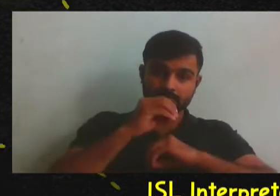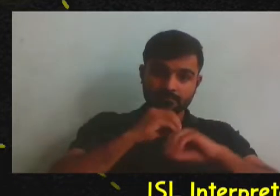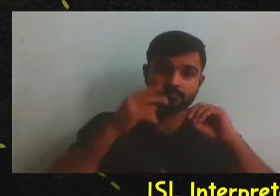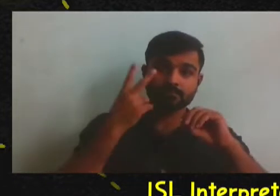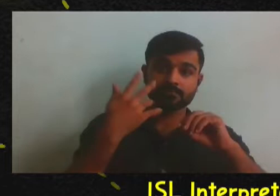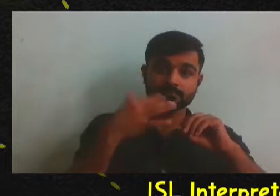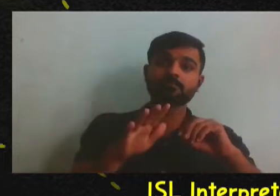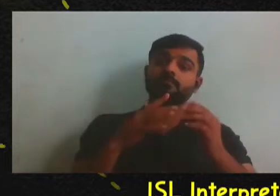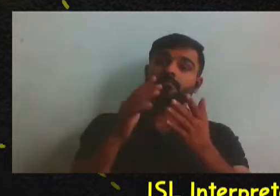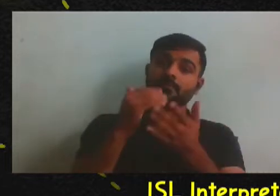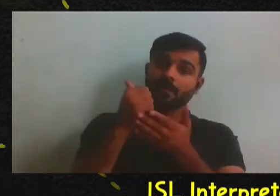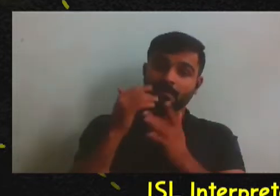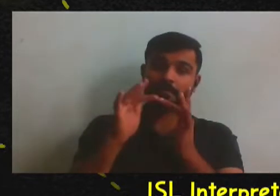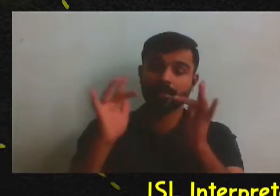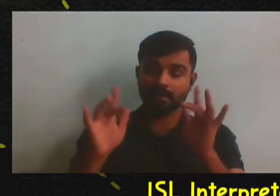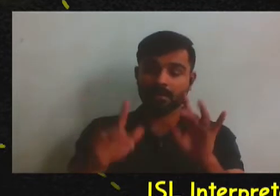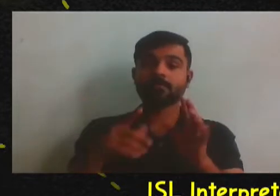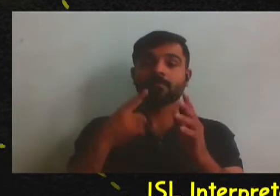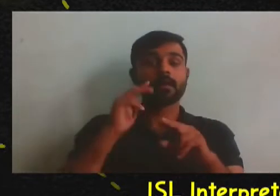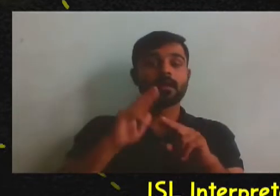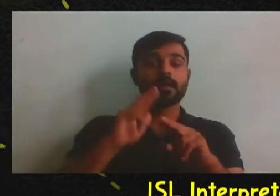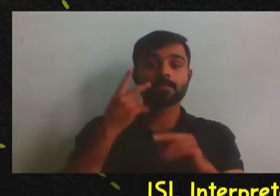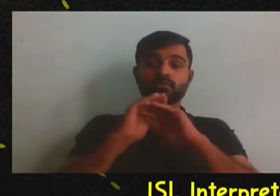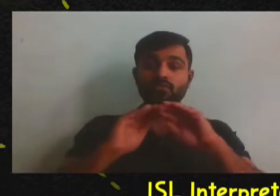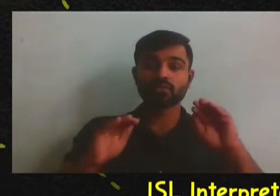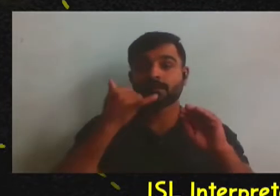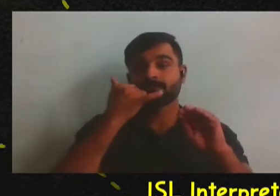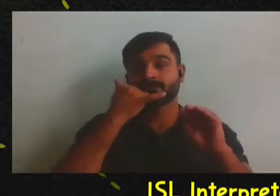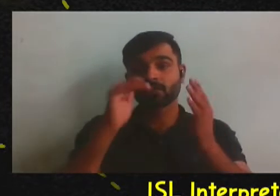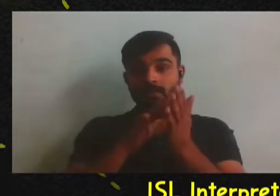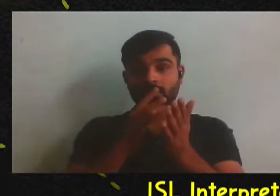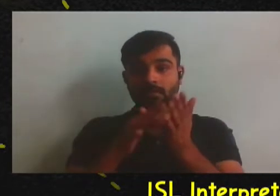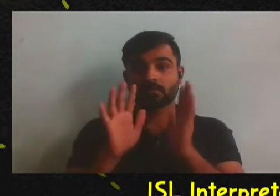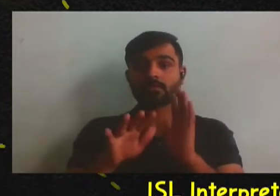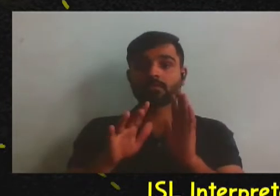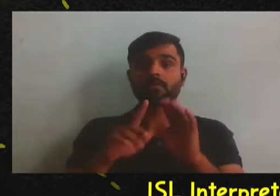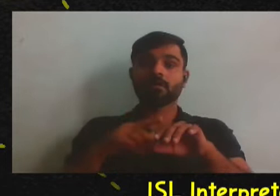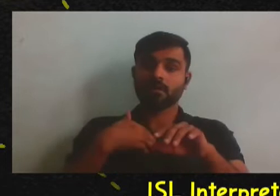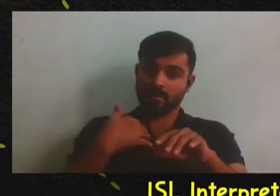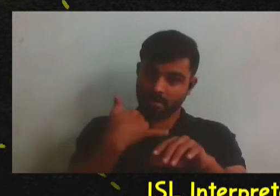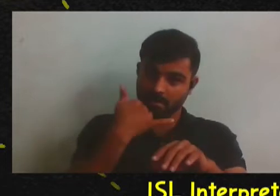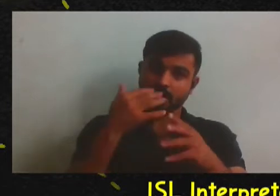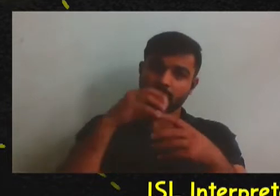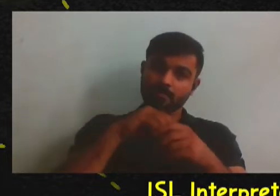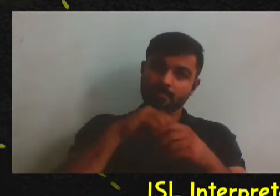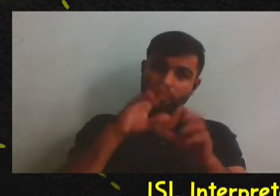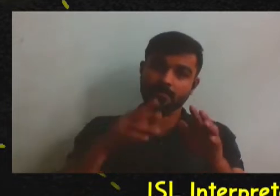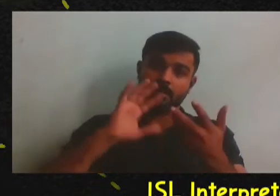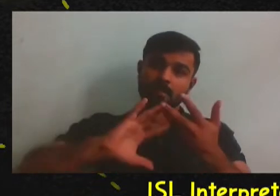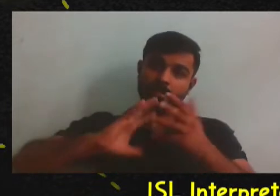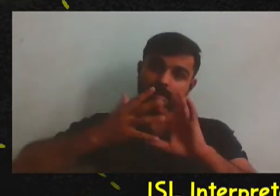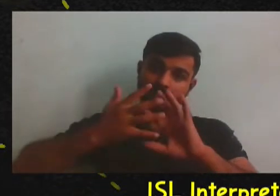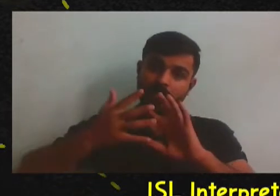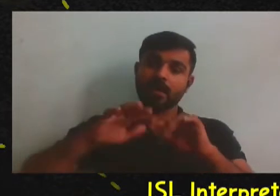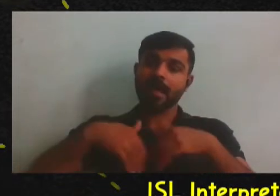queer helplines, or if you look at your child's telephone and there's our number on it, you have automatically, see, how